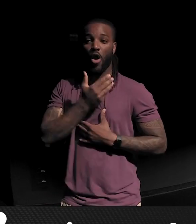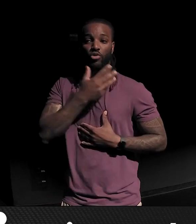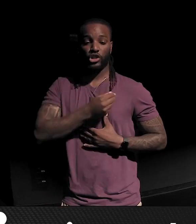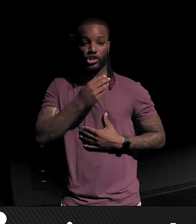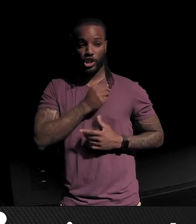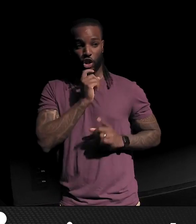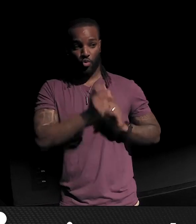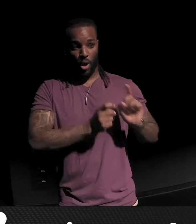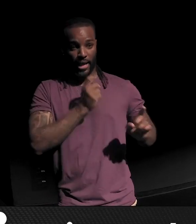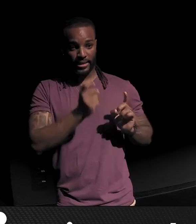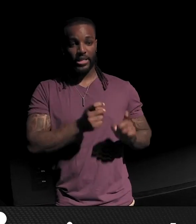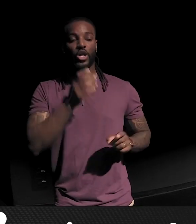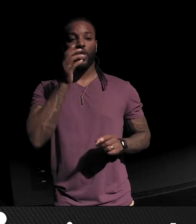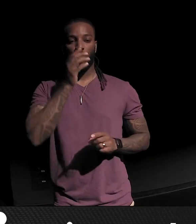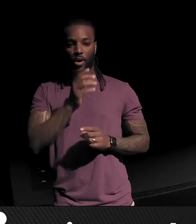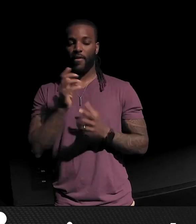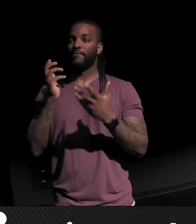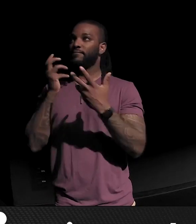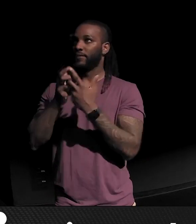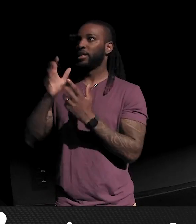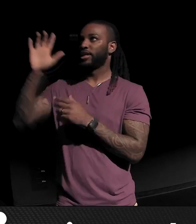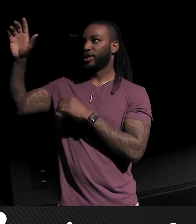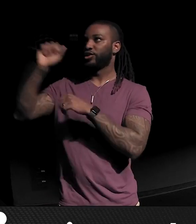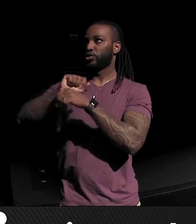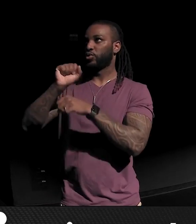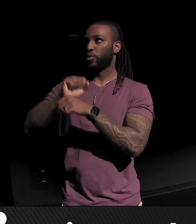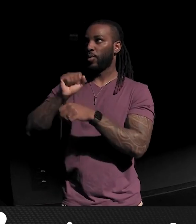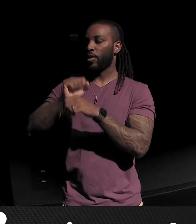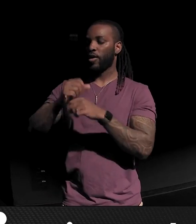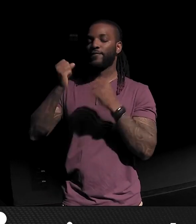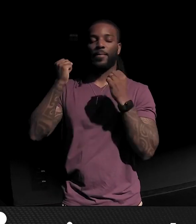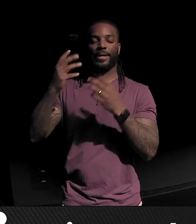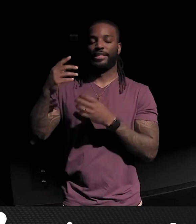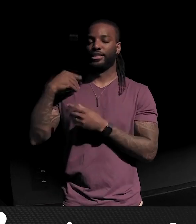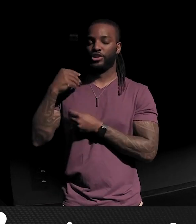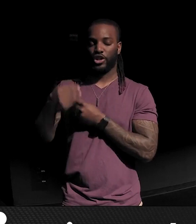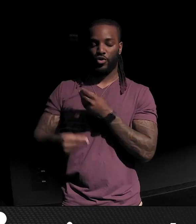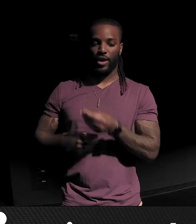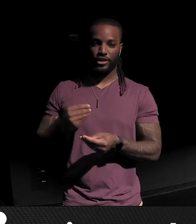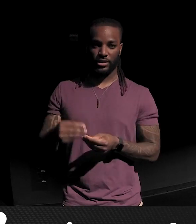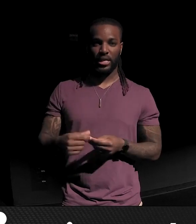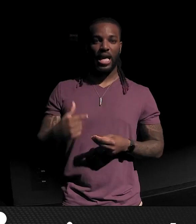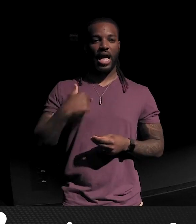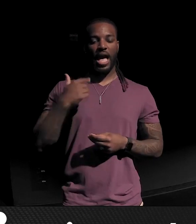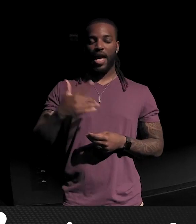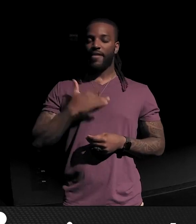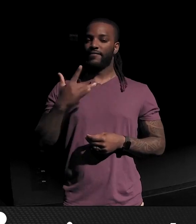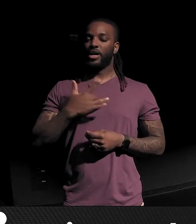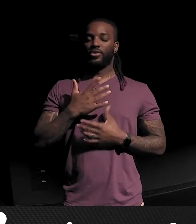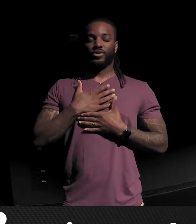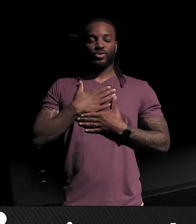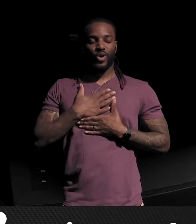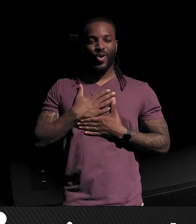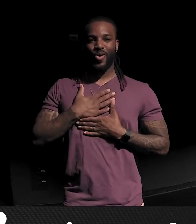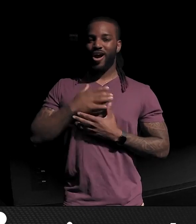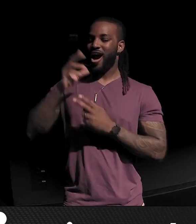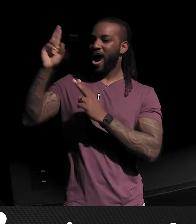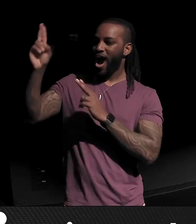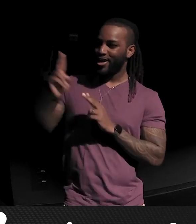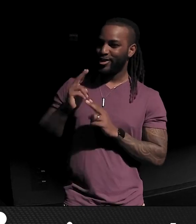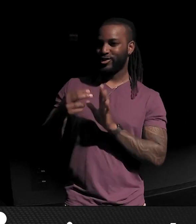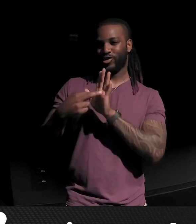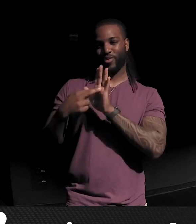fit inside of work that God is doing over a span of generations. And I felt so honored to represent you this